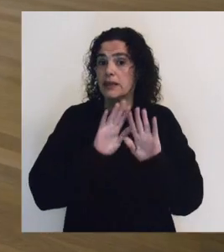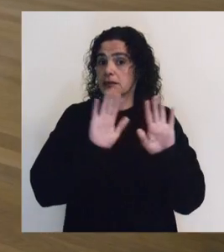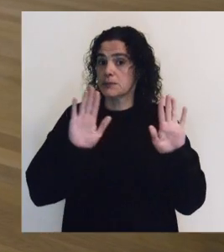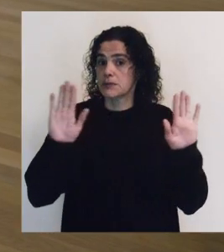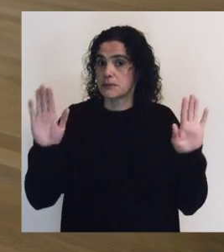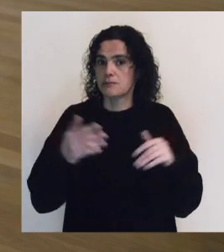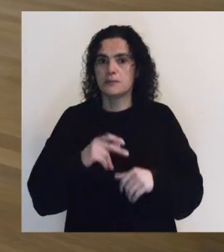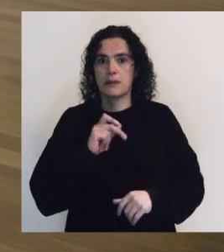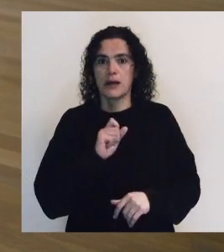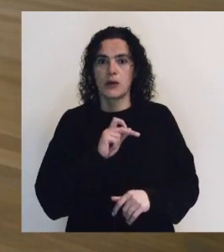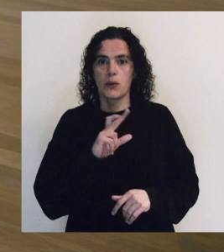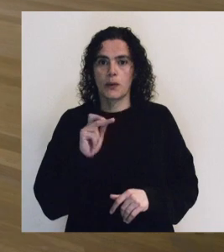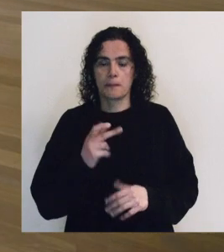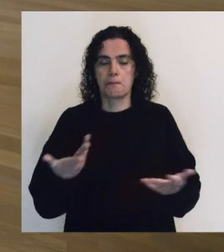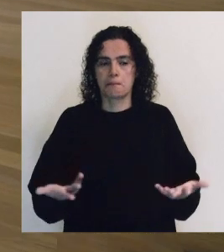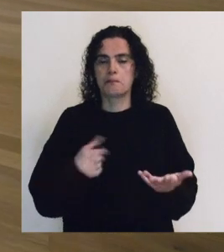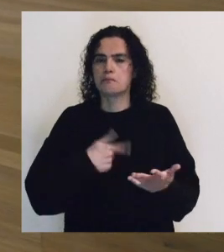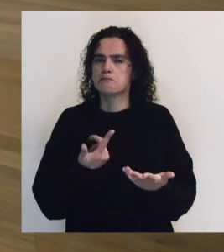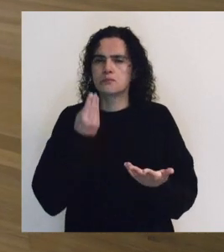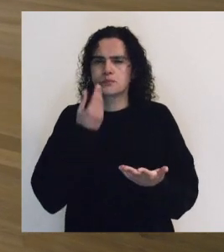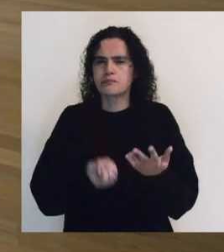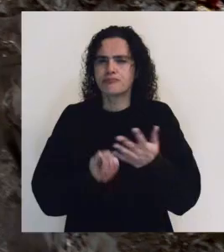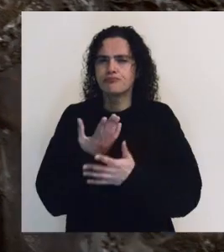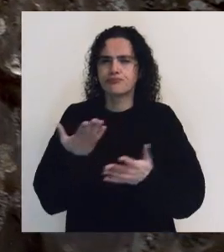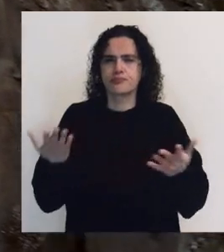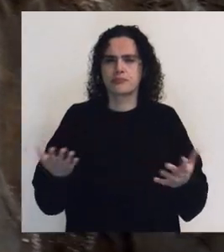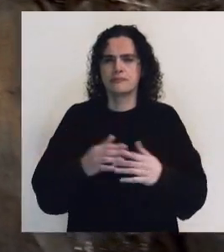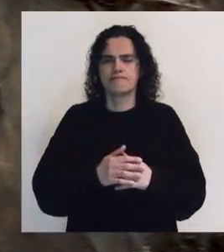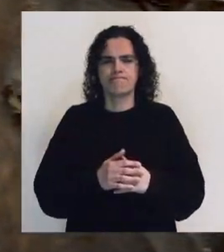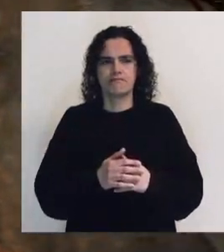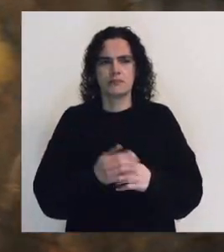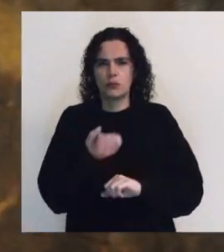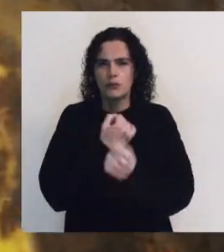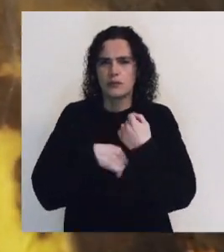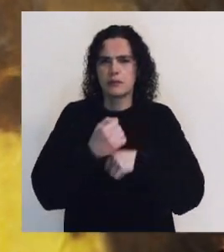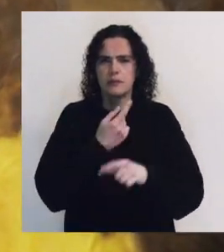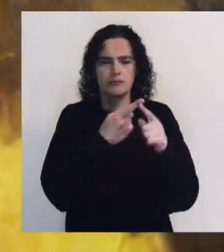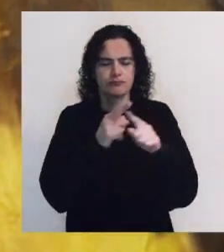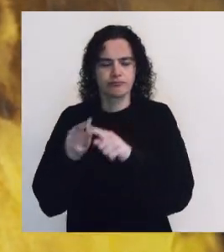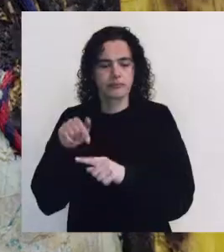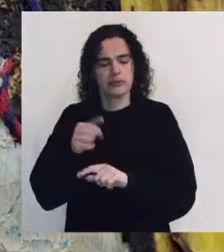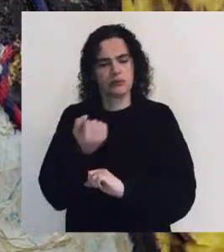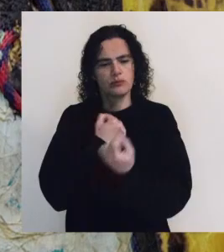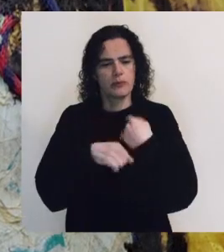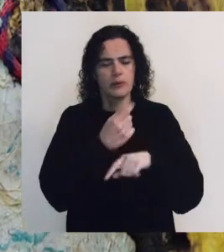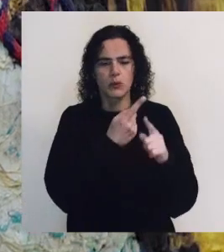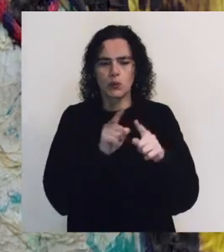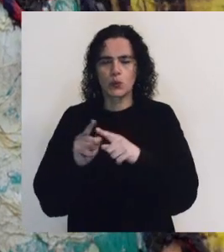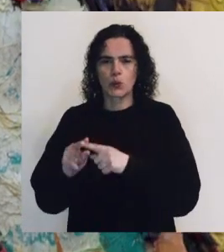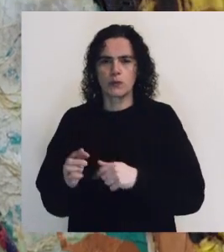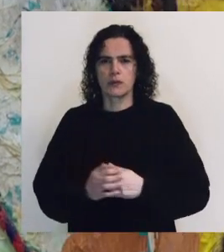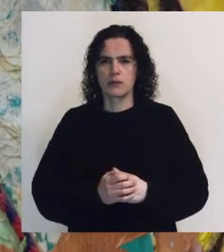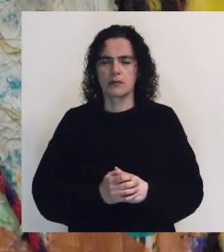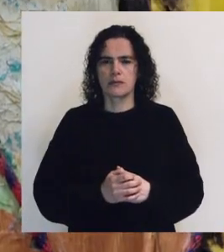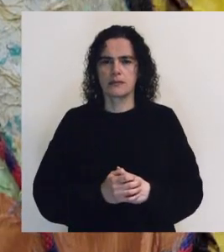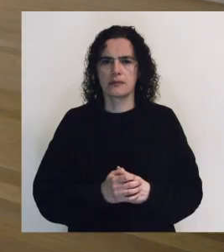The exhibition, Ágora, is built in different movements. And these different movements